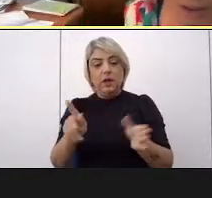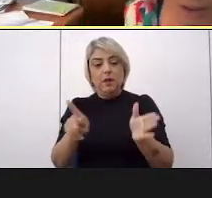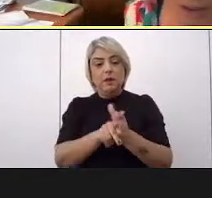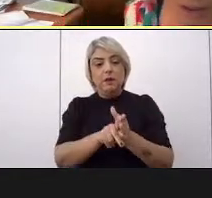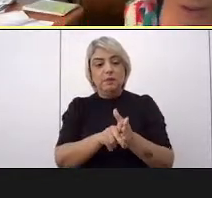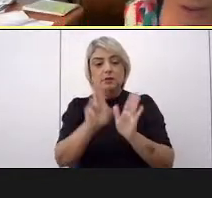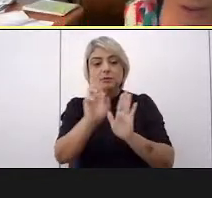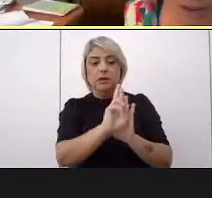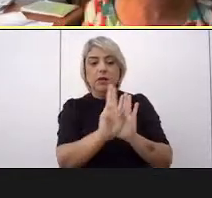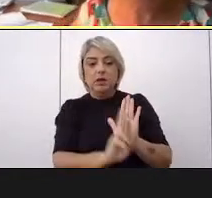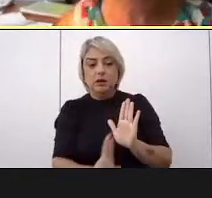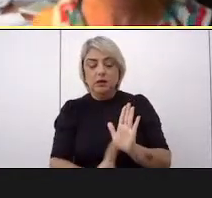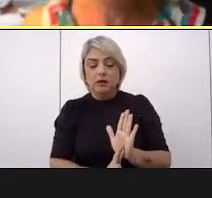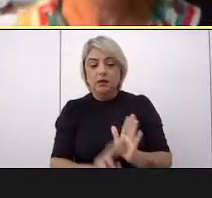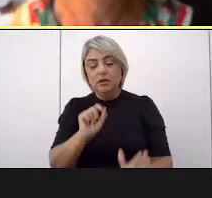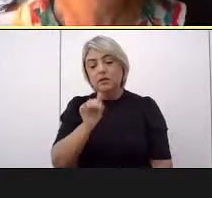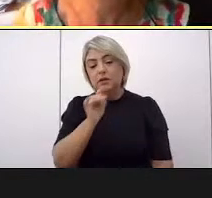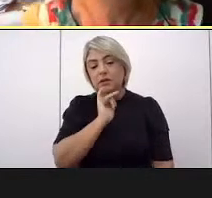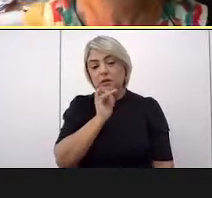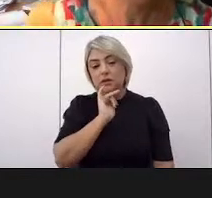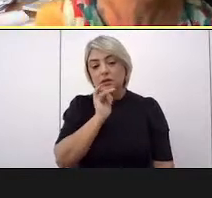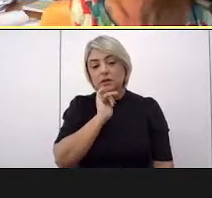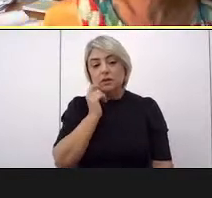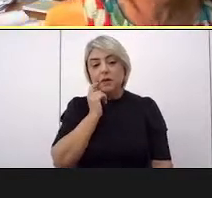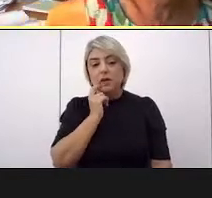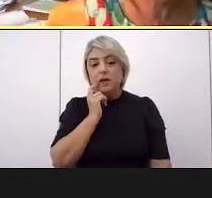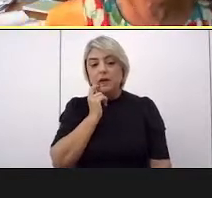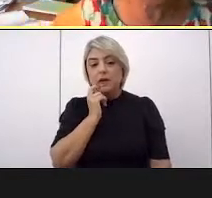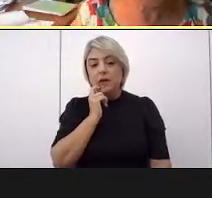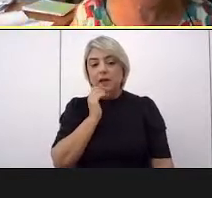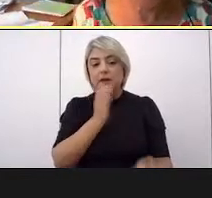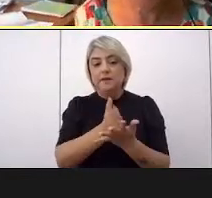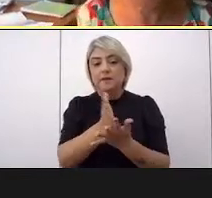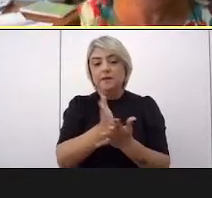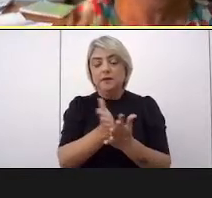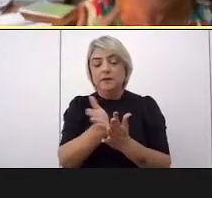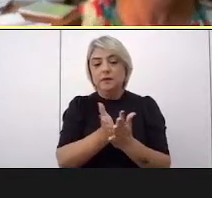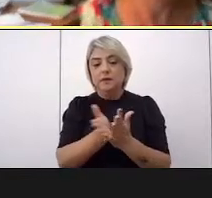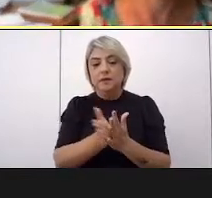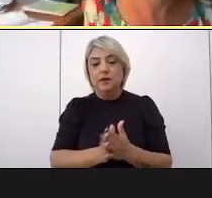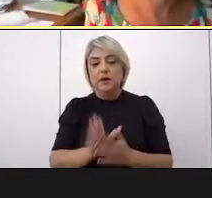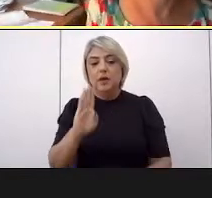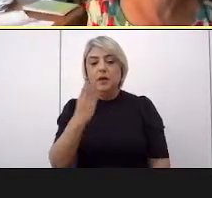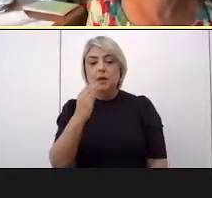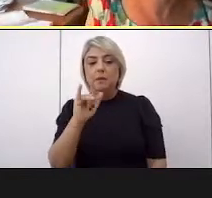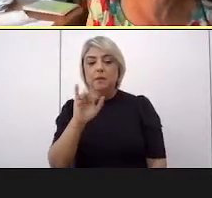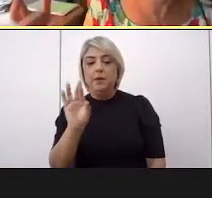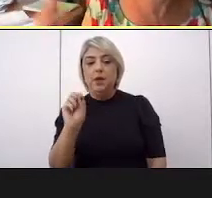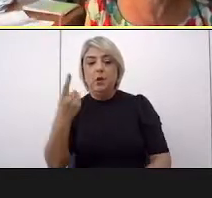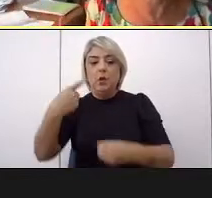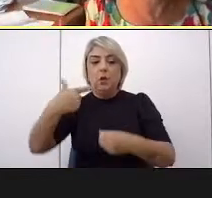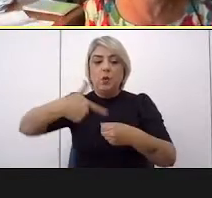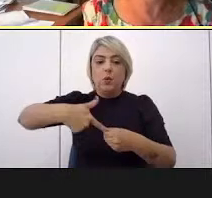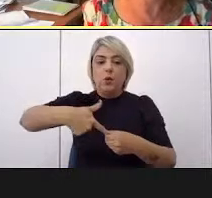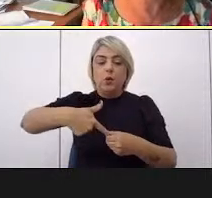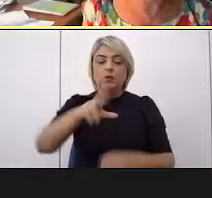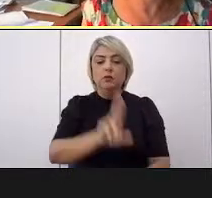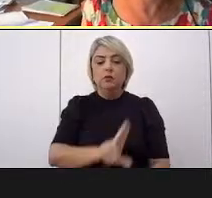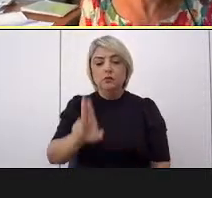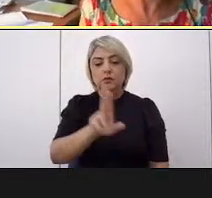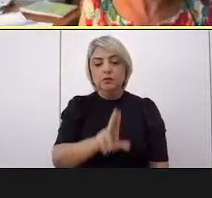in the biofuel directive by the European Union, which uses many of the standards as indicator of good, sustainable